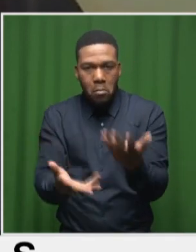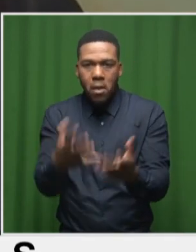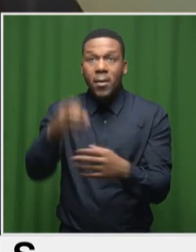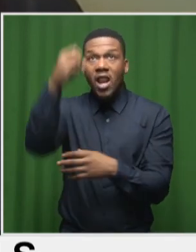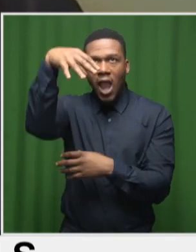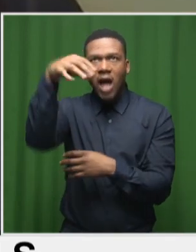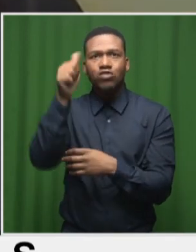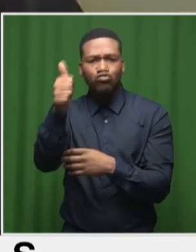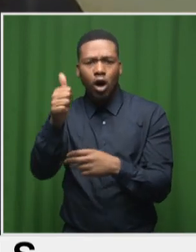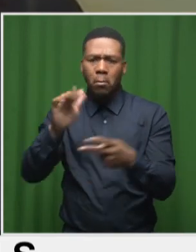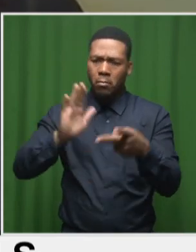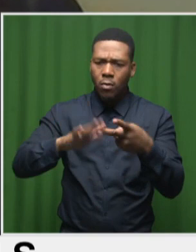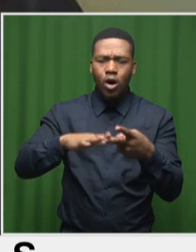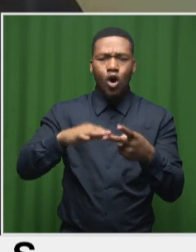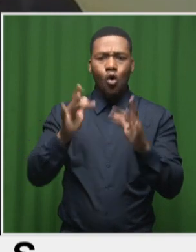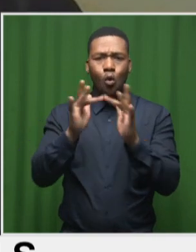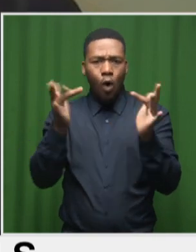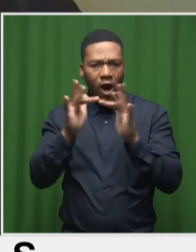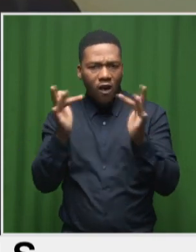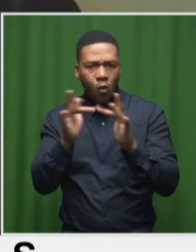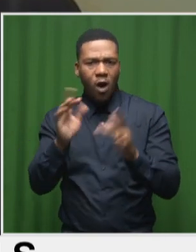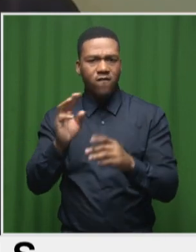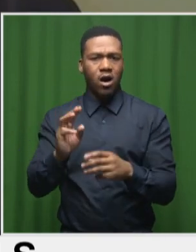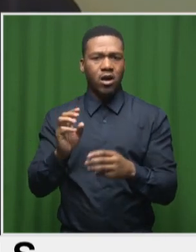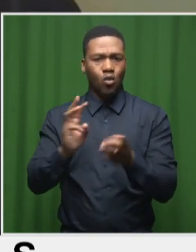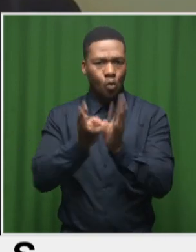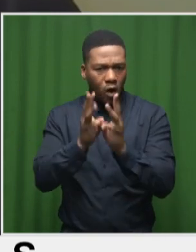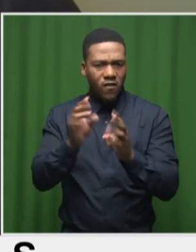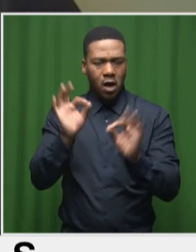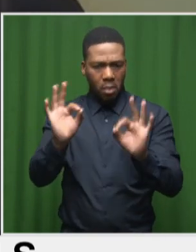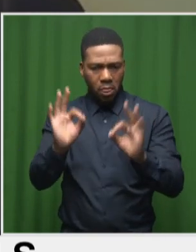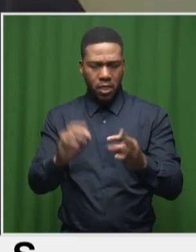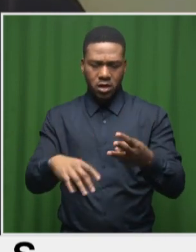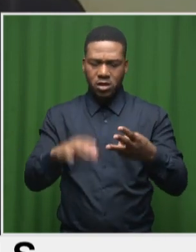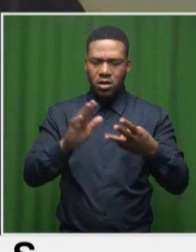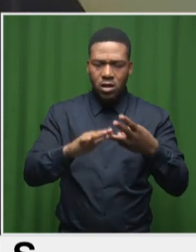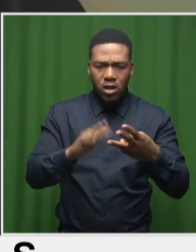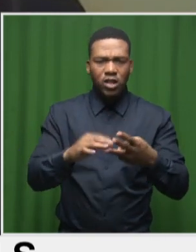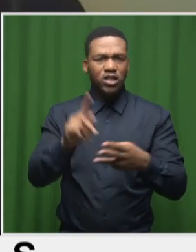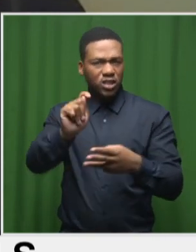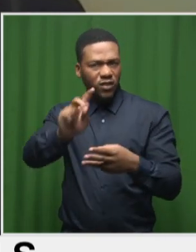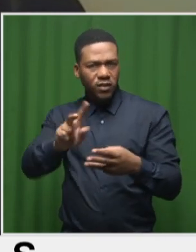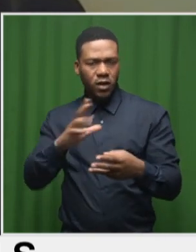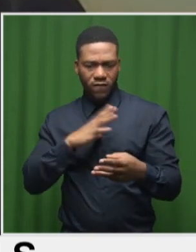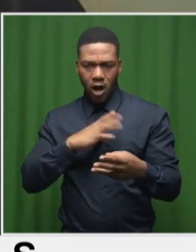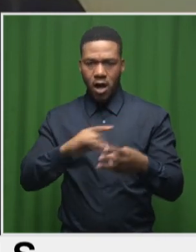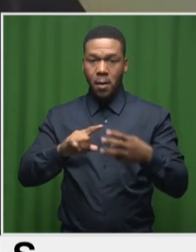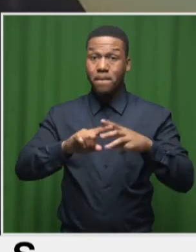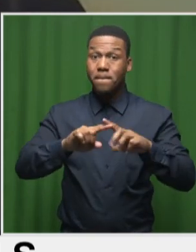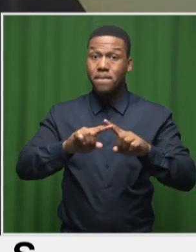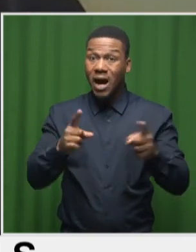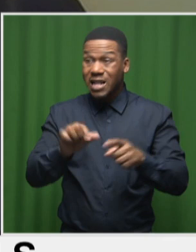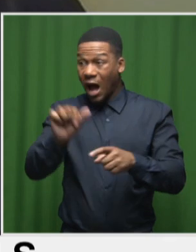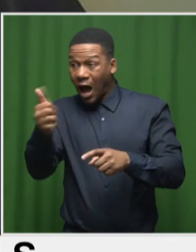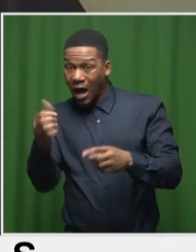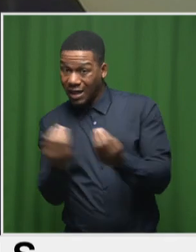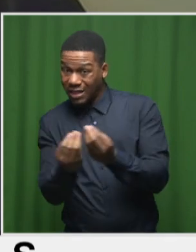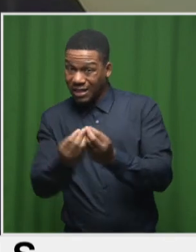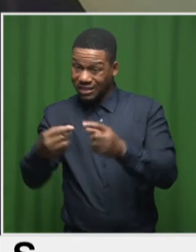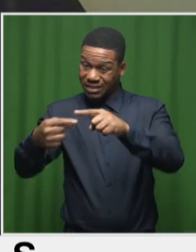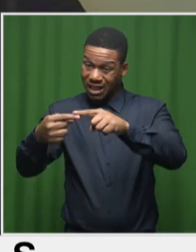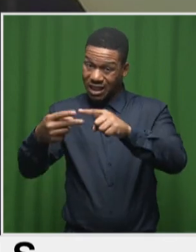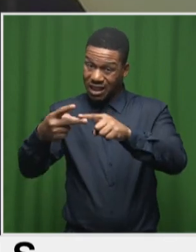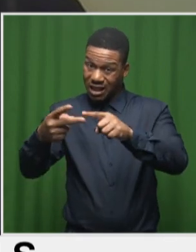TV, just so that you're not sitting in absolute darkness, but those items that do pull a lot of